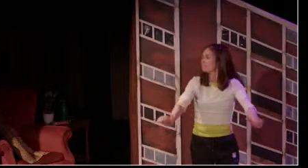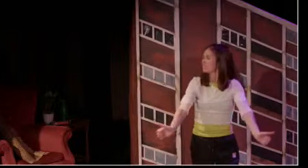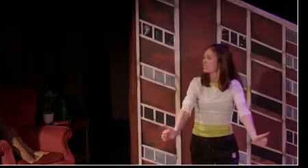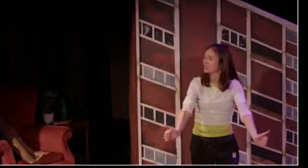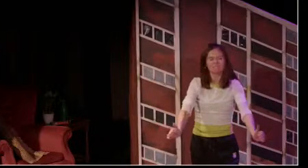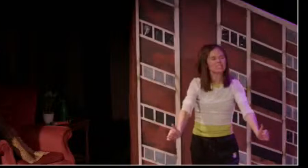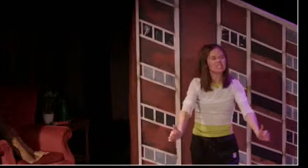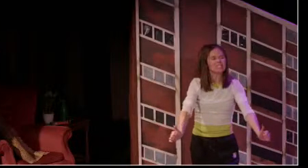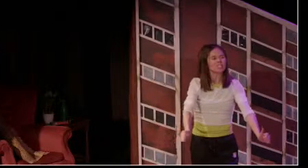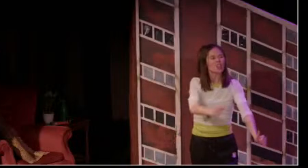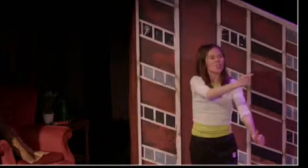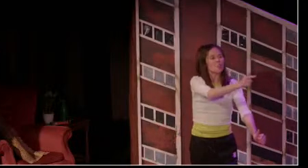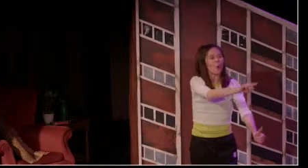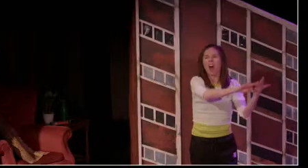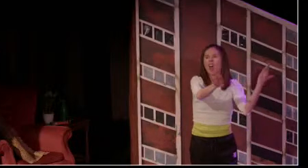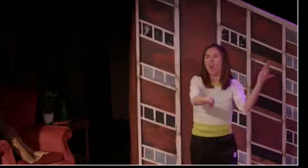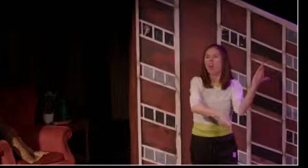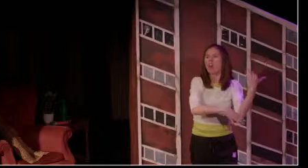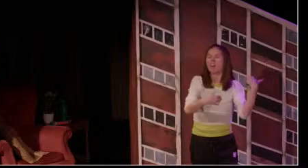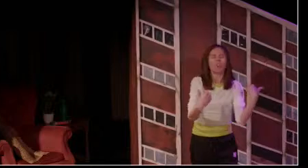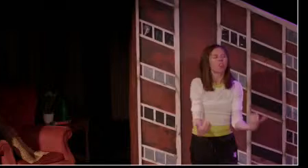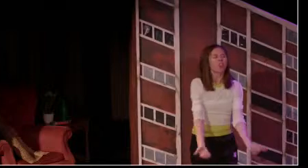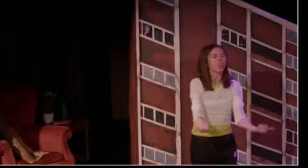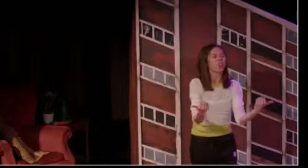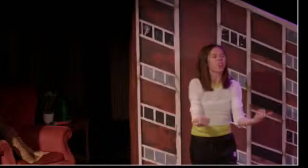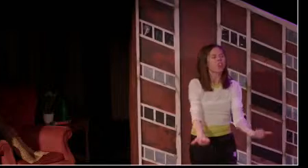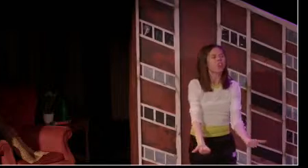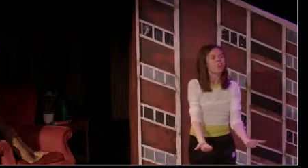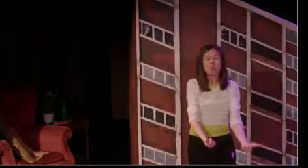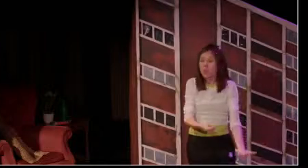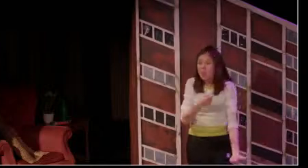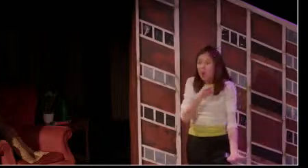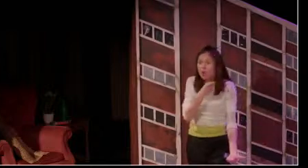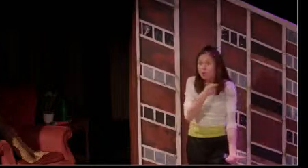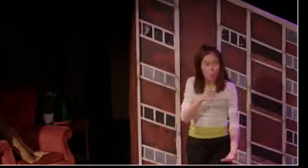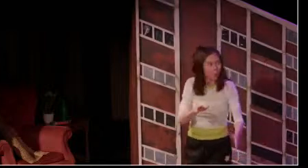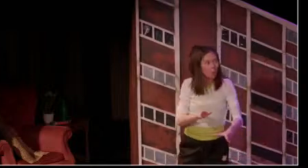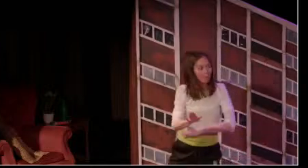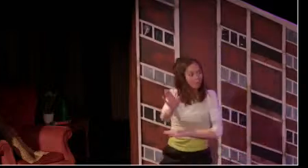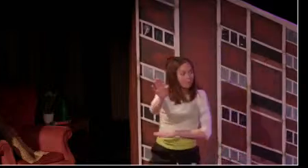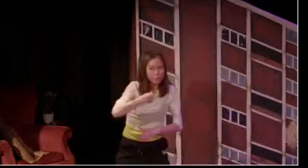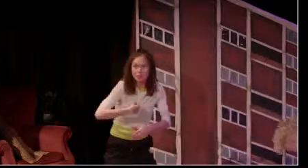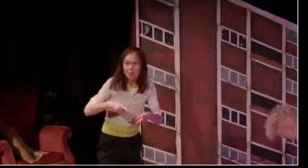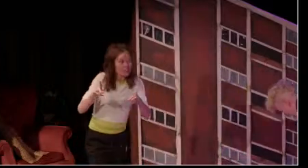acknowledged. You, a fortune's heir who couples with a sheep book.